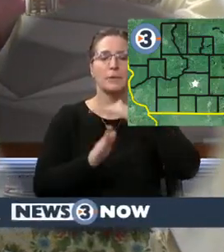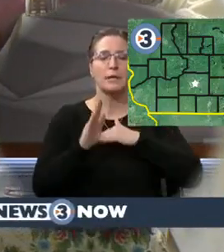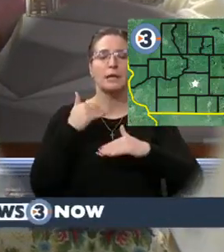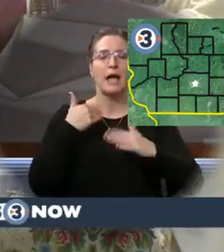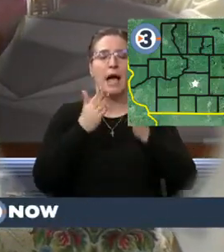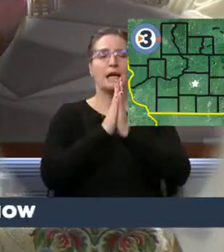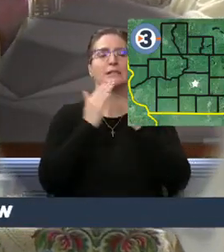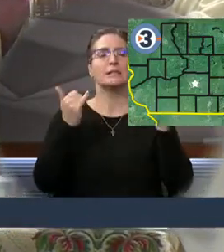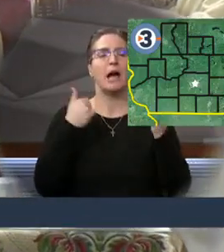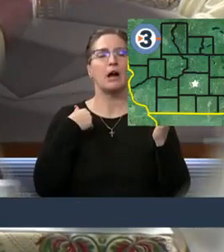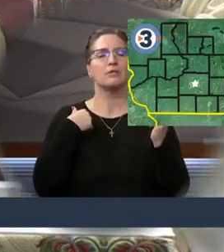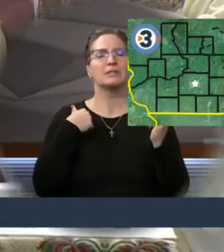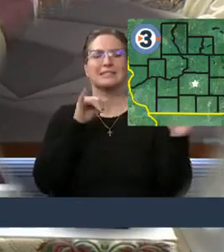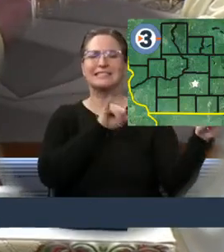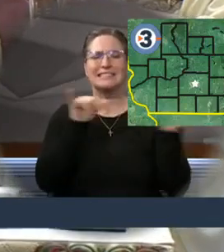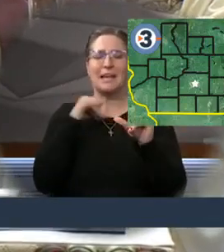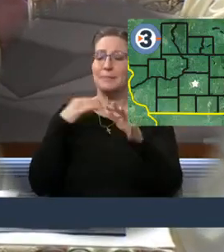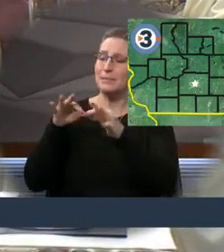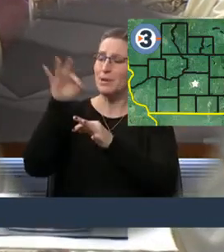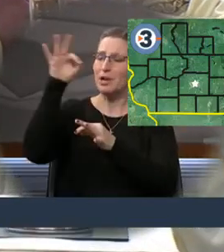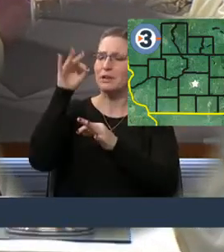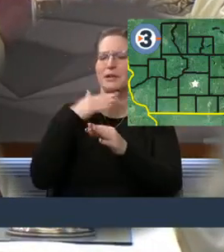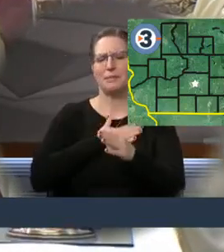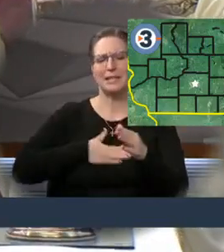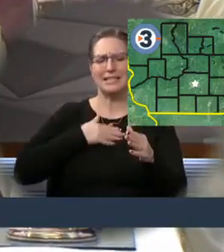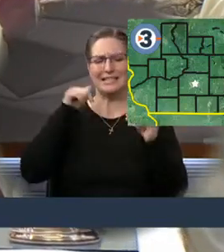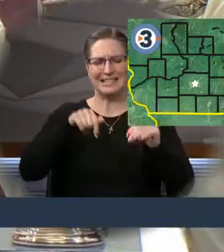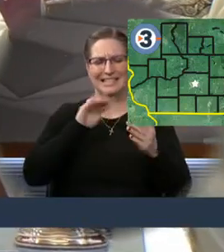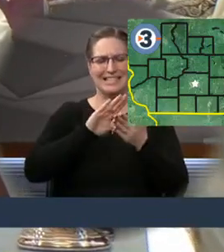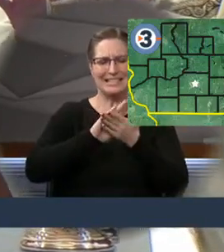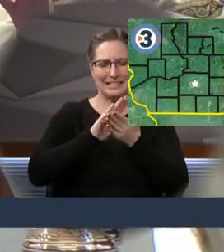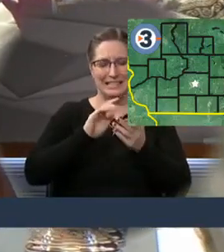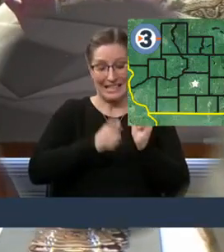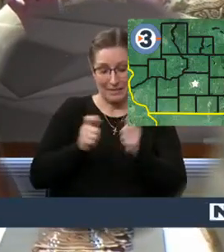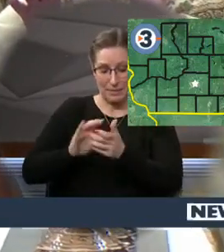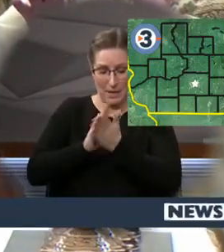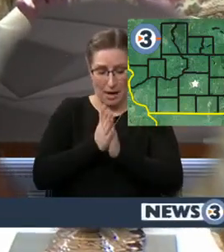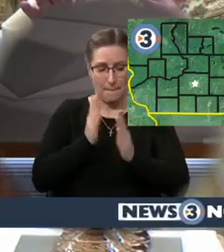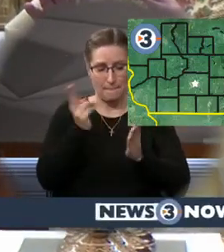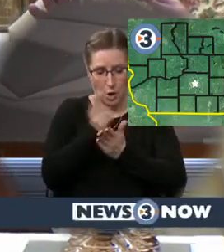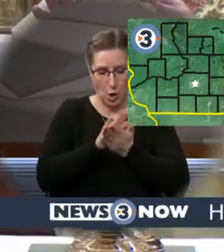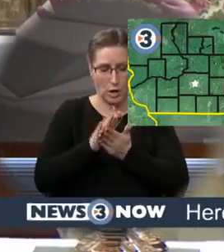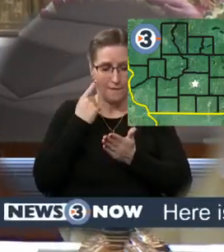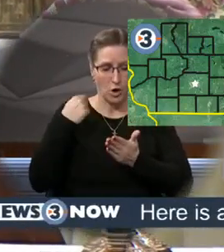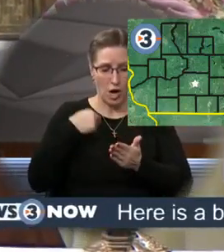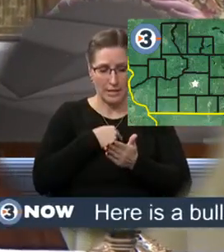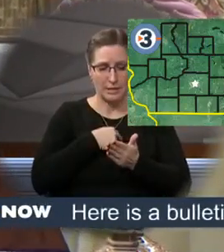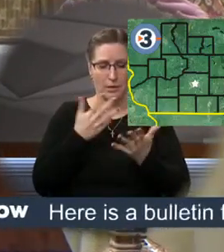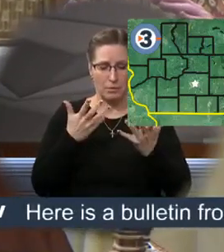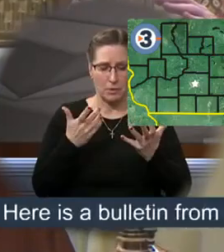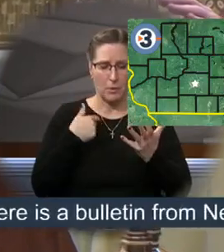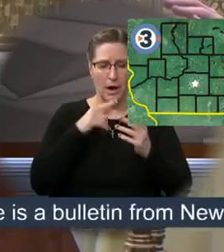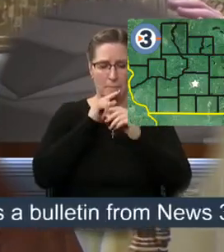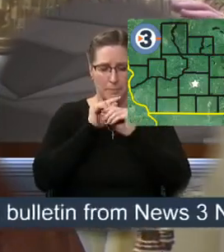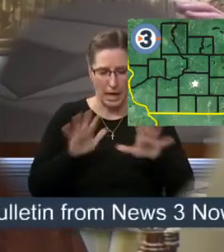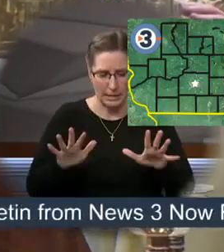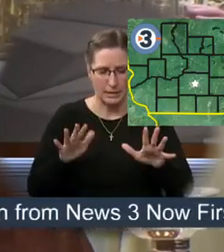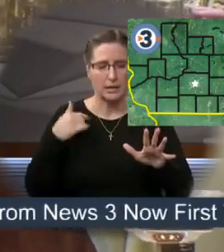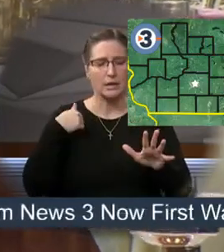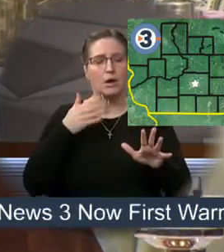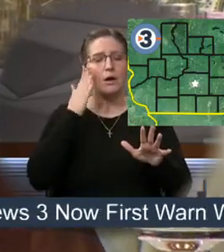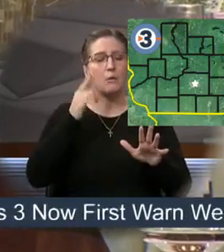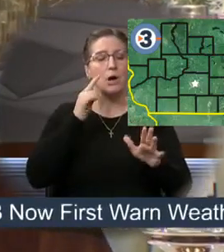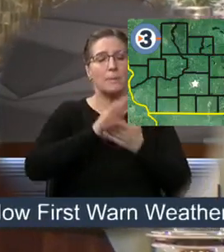you, by the same Spirit, graciously make holy these gifts we have brought to you for consecration, that they